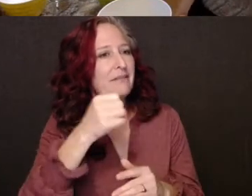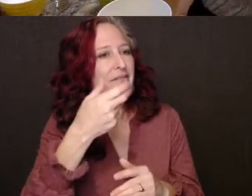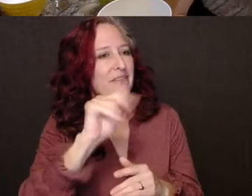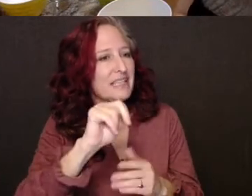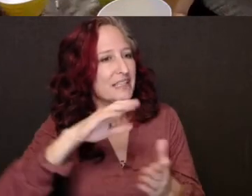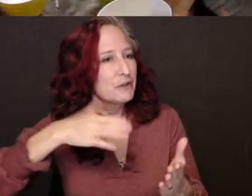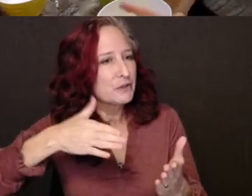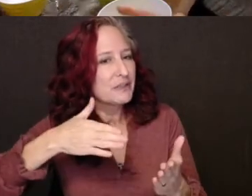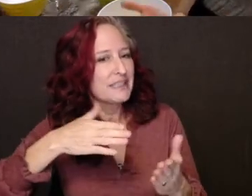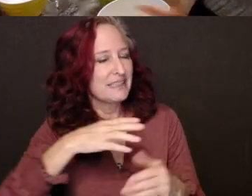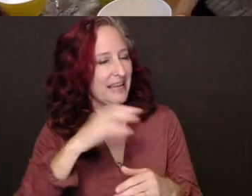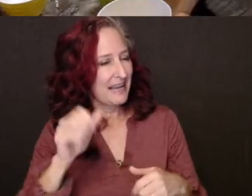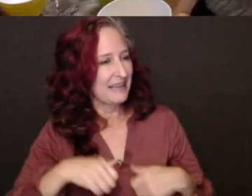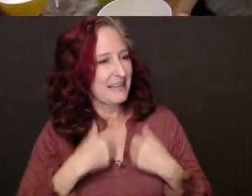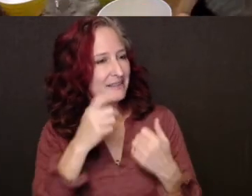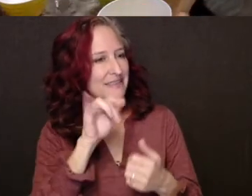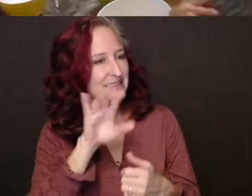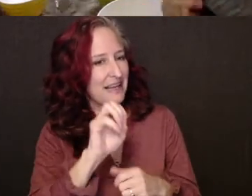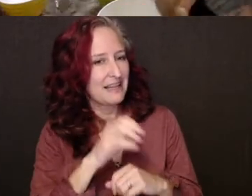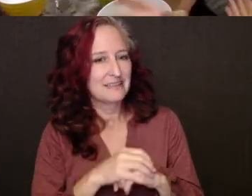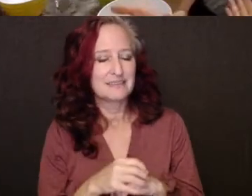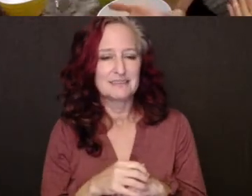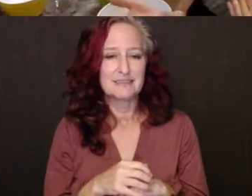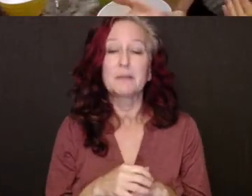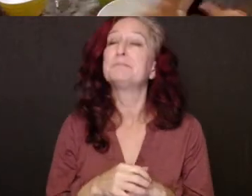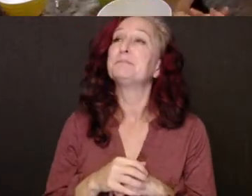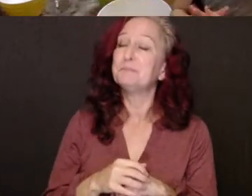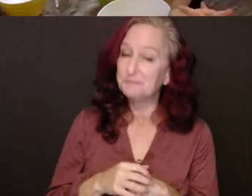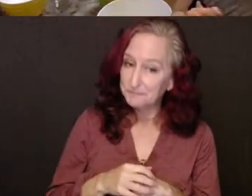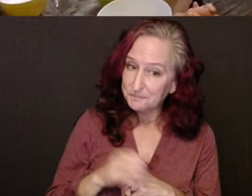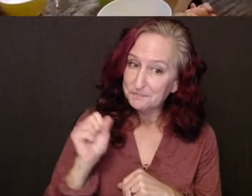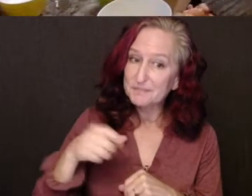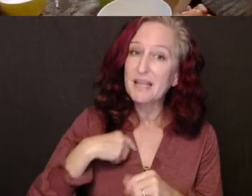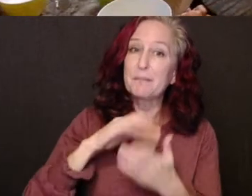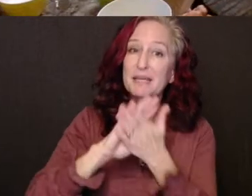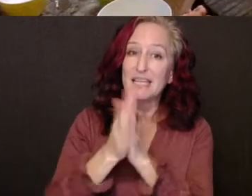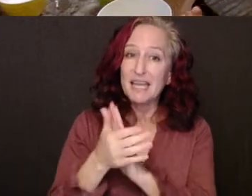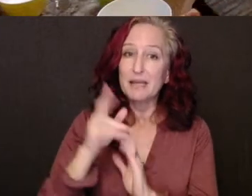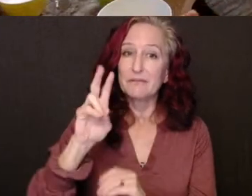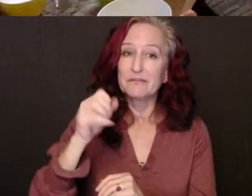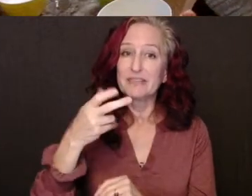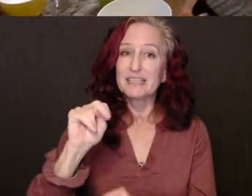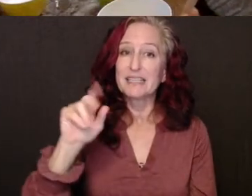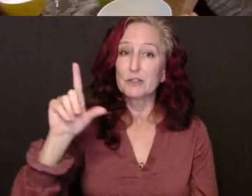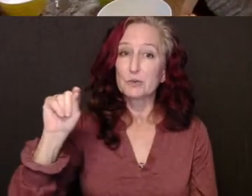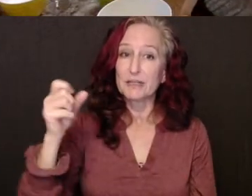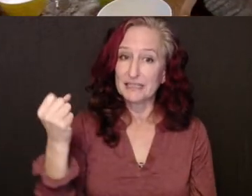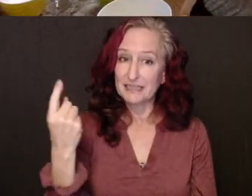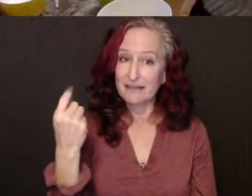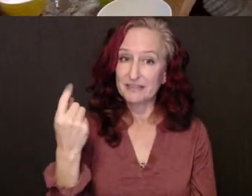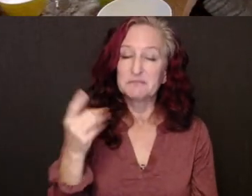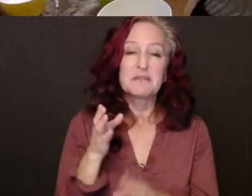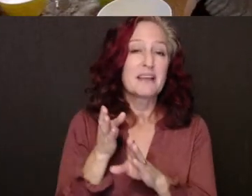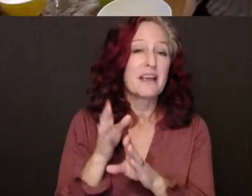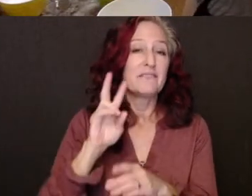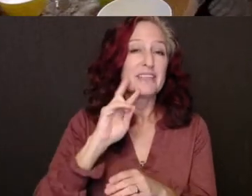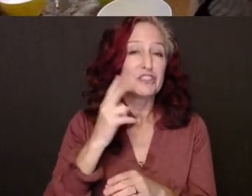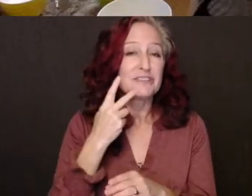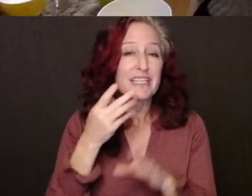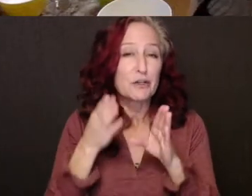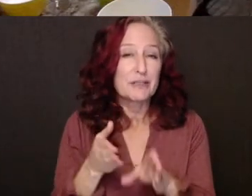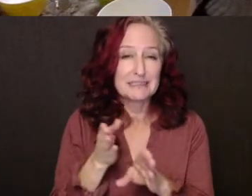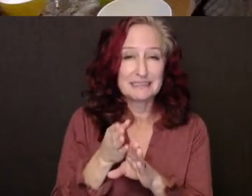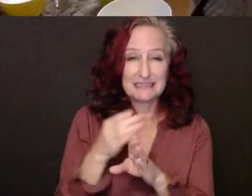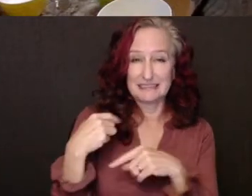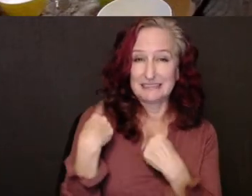those. So I hope you enjoy. And should we get started, or? Yeah, before you begin, I just was curious,